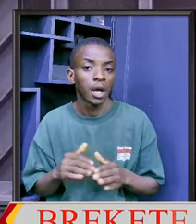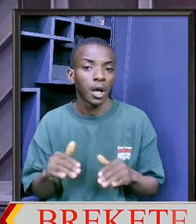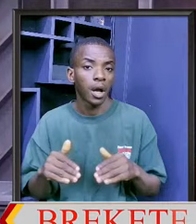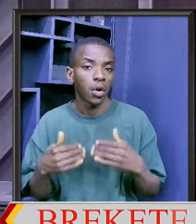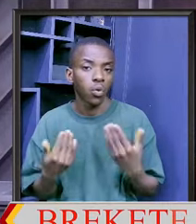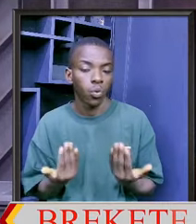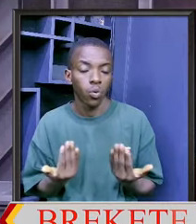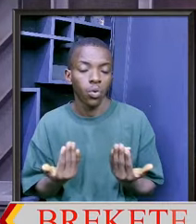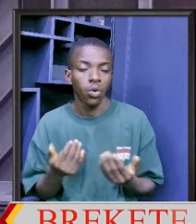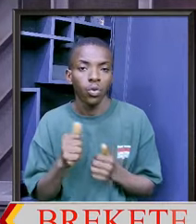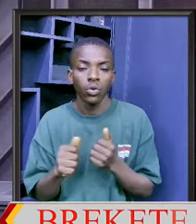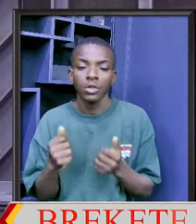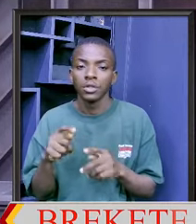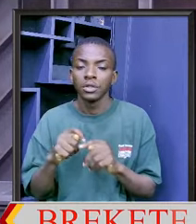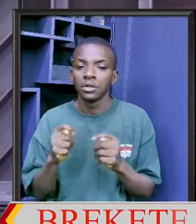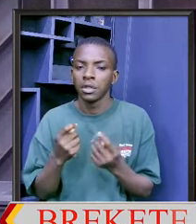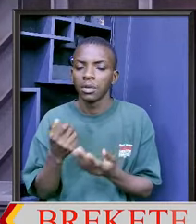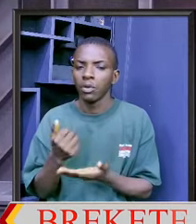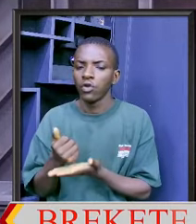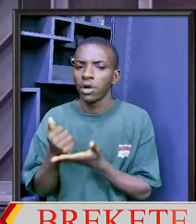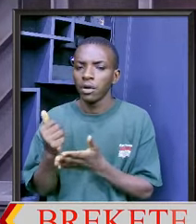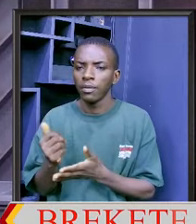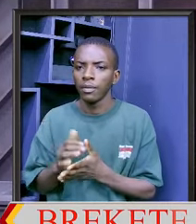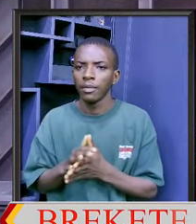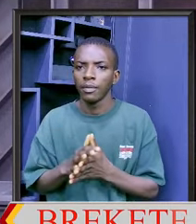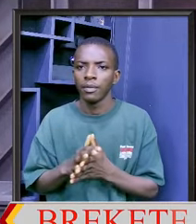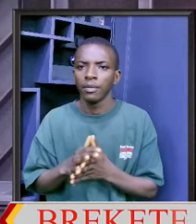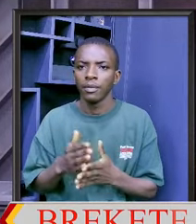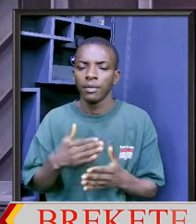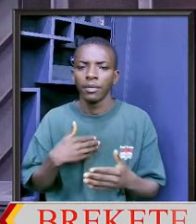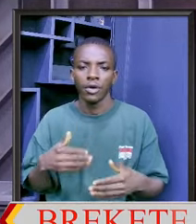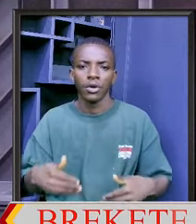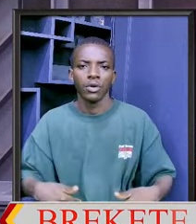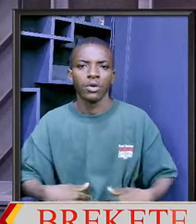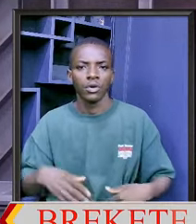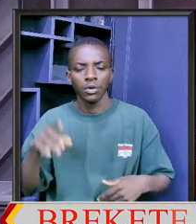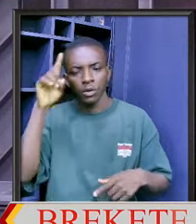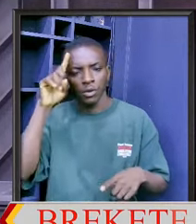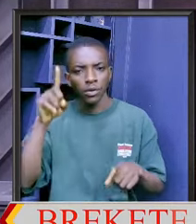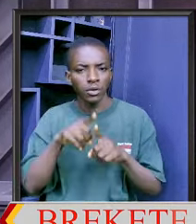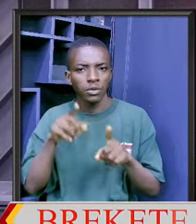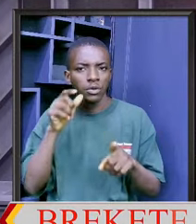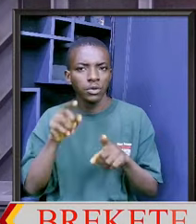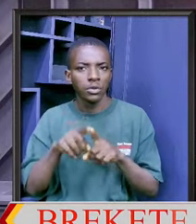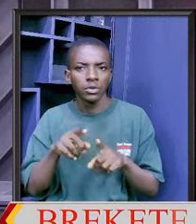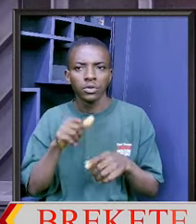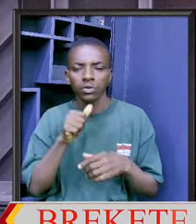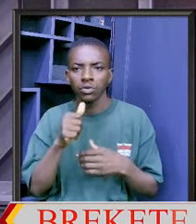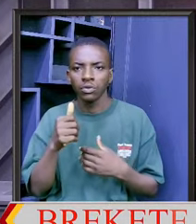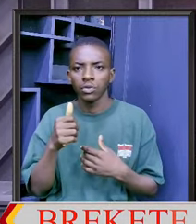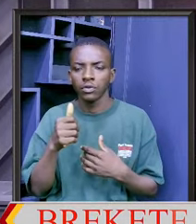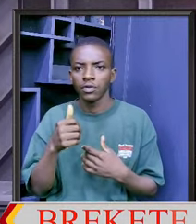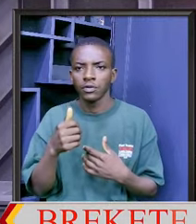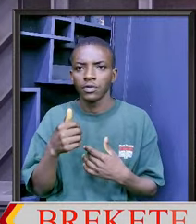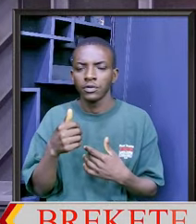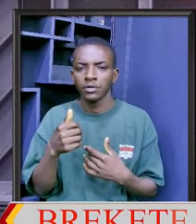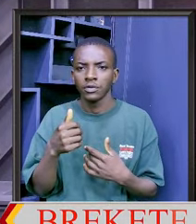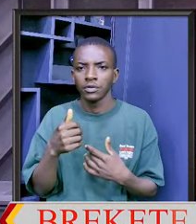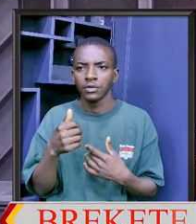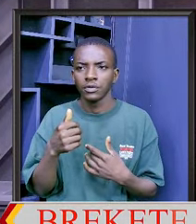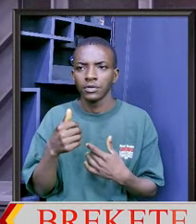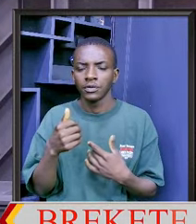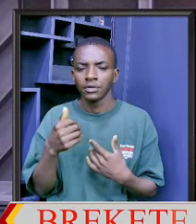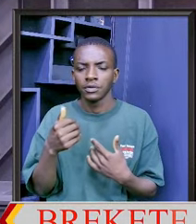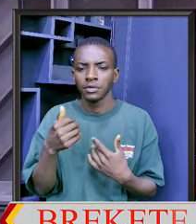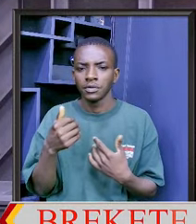How? Which can help? My younger sister and my younger brother are not feeling fine. What in